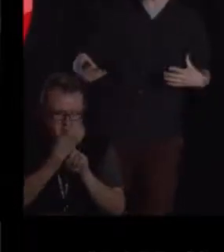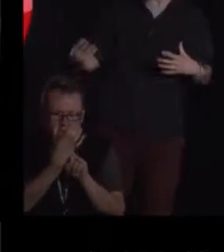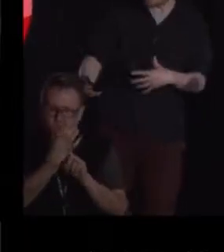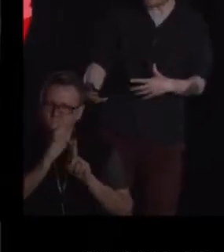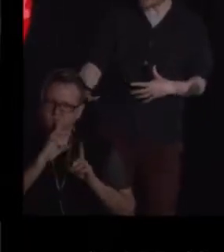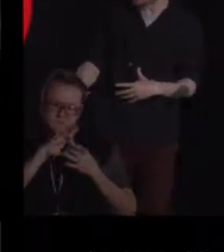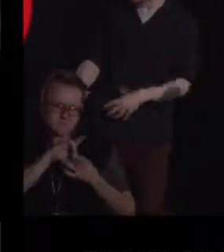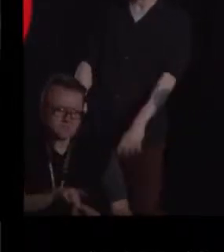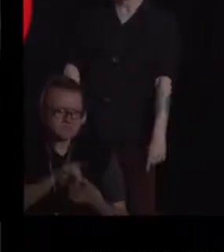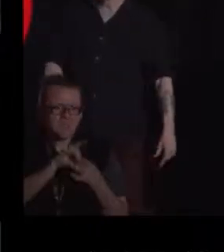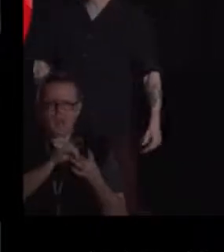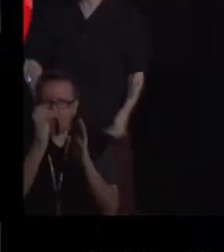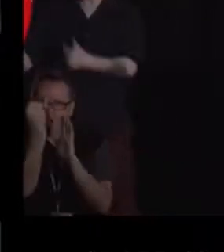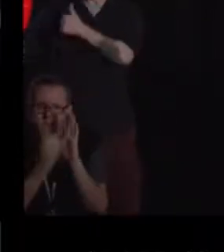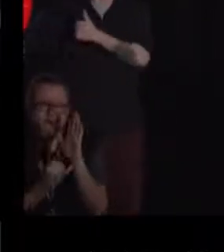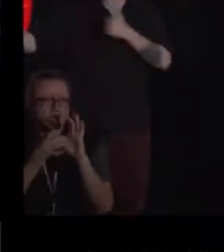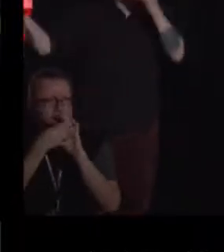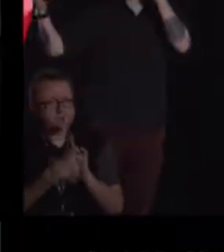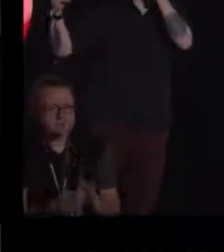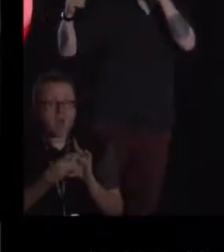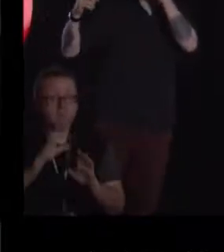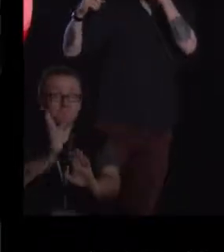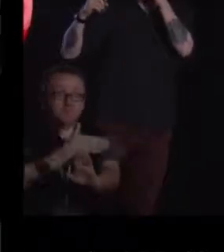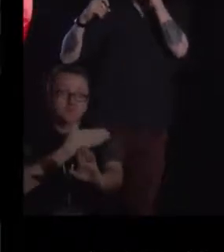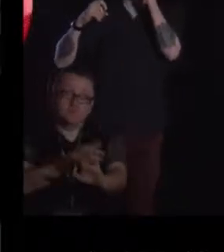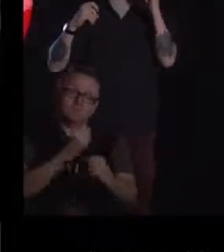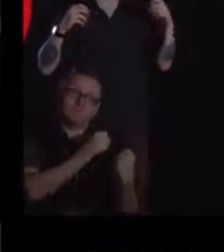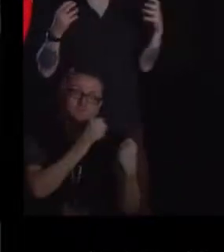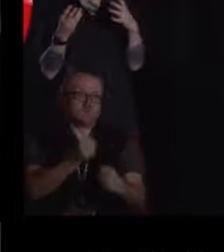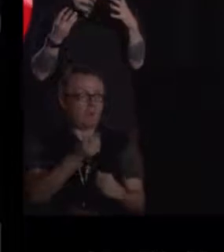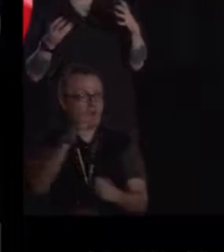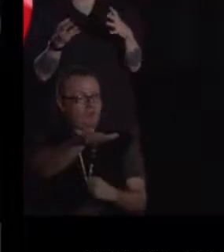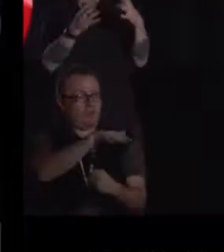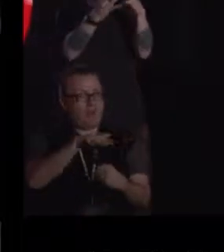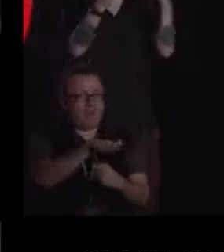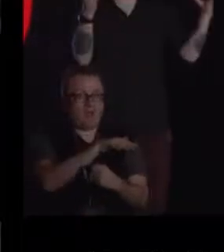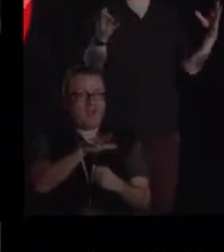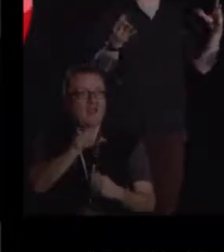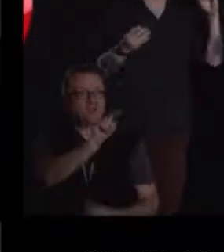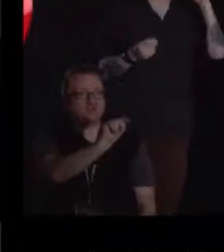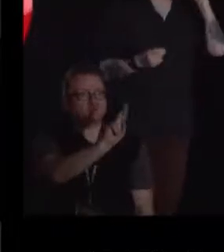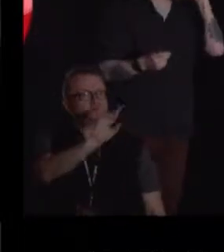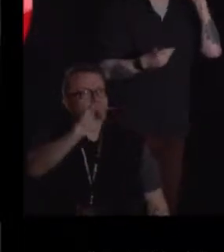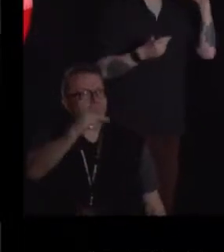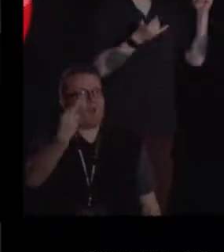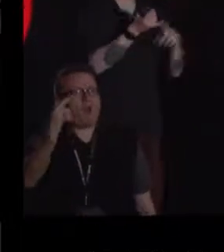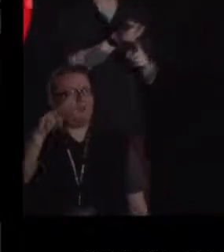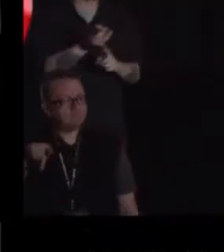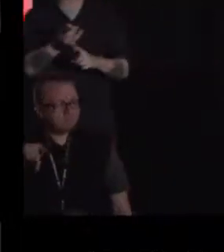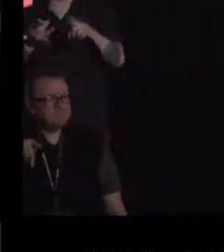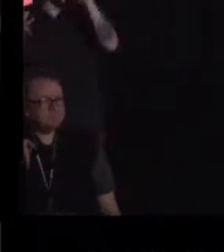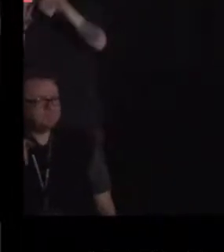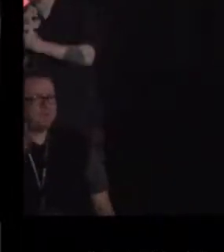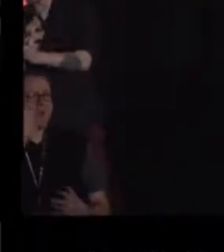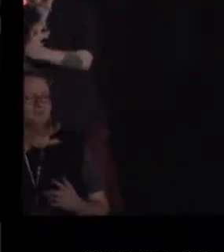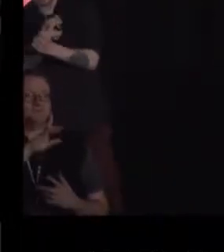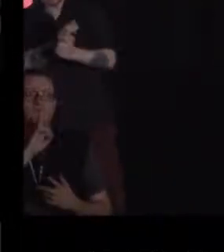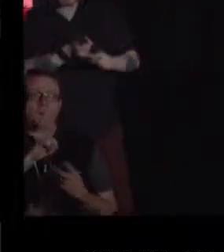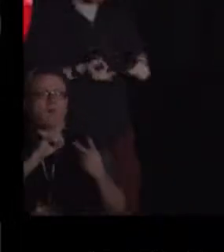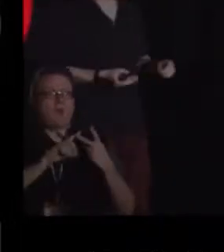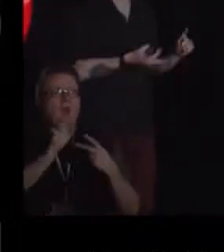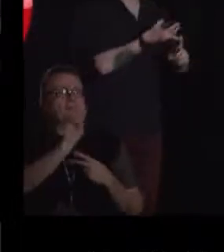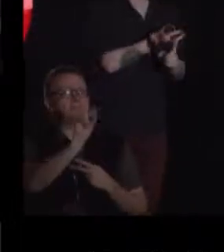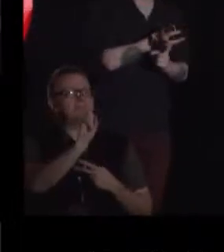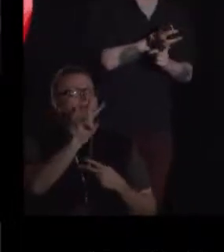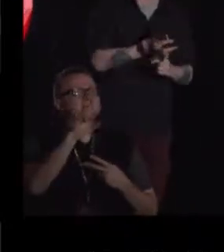art and just making stuff. Music is a massive, massive thing, and it gave birth to the trip-hop era as well. So, Massive Attack,